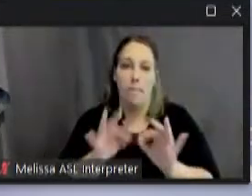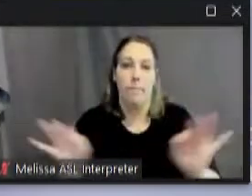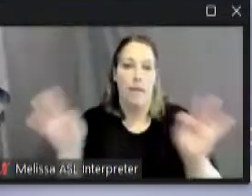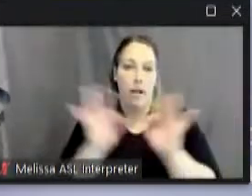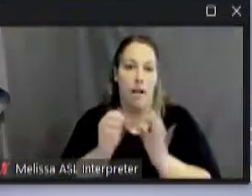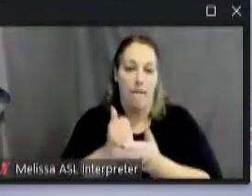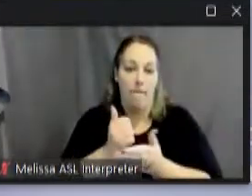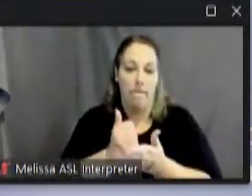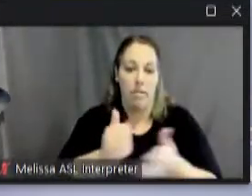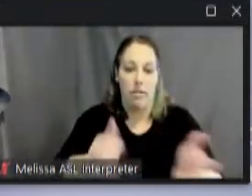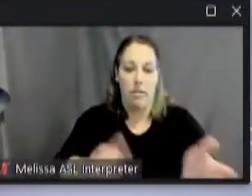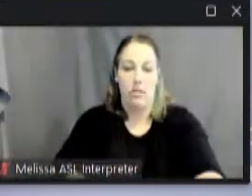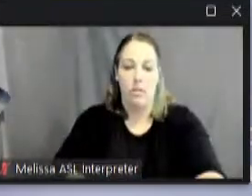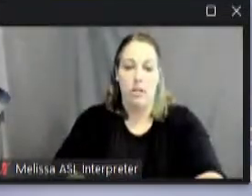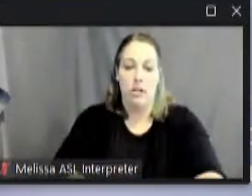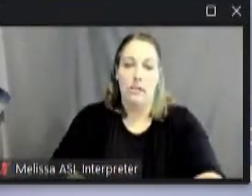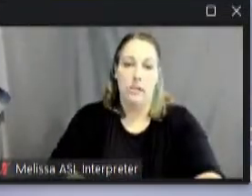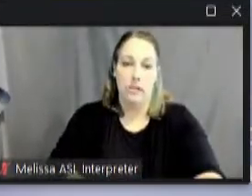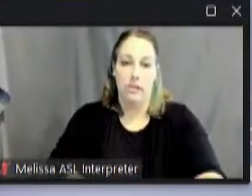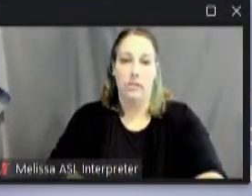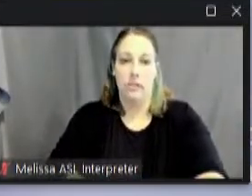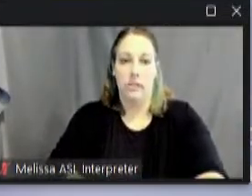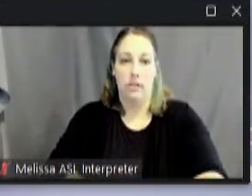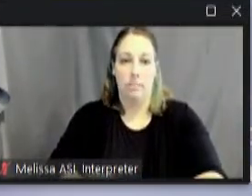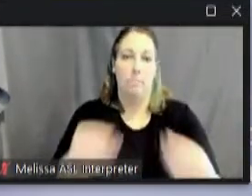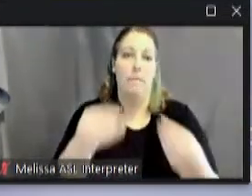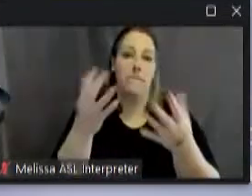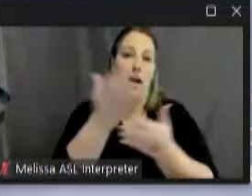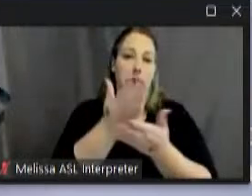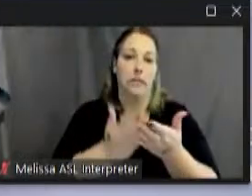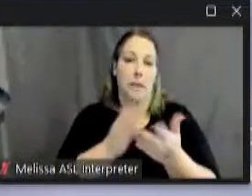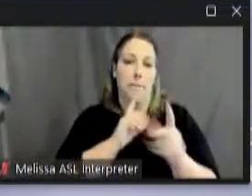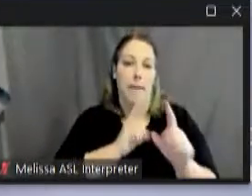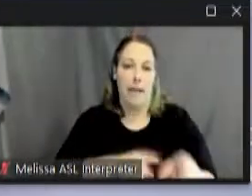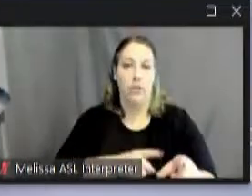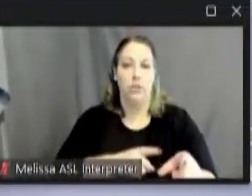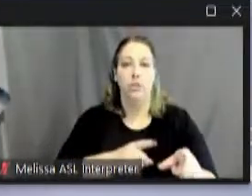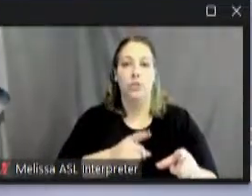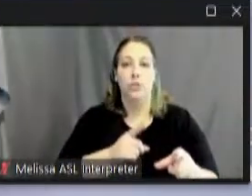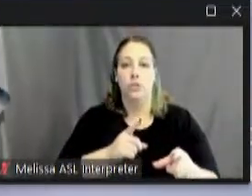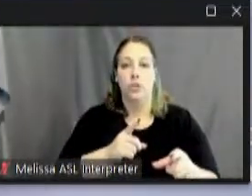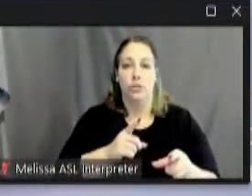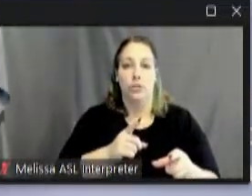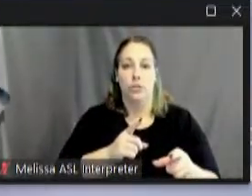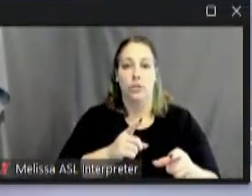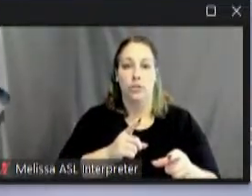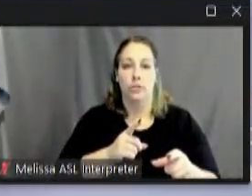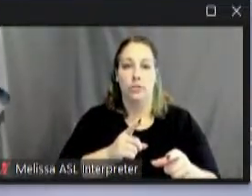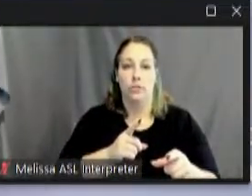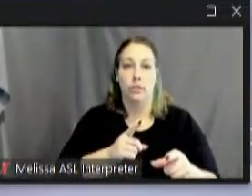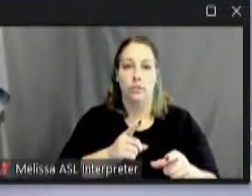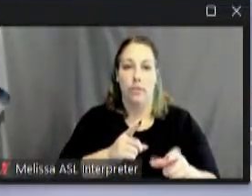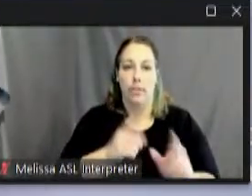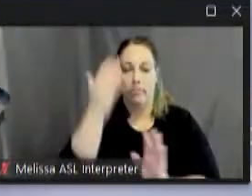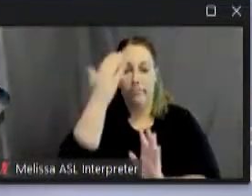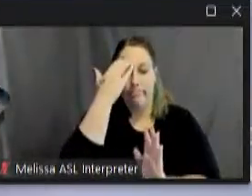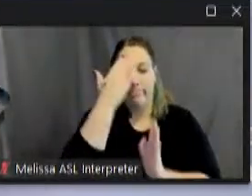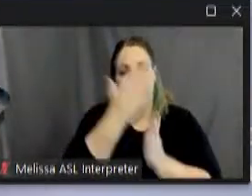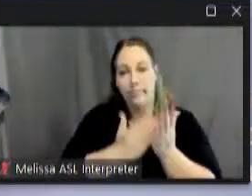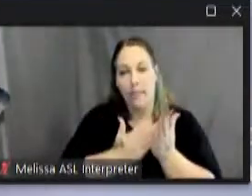and perhaps provide some answers that we do acknowledge sometimes is difficult for some of the